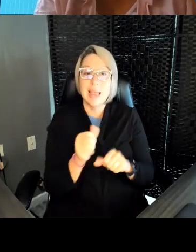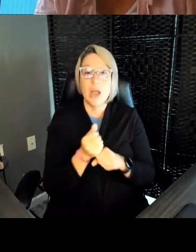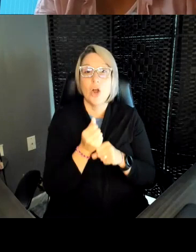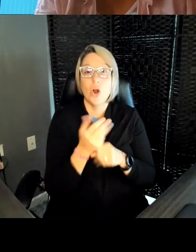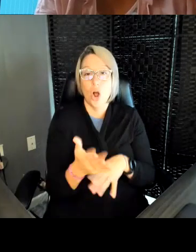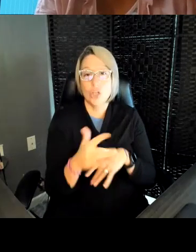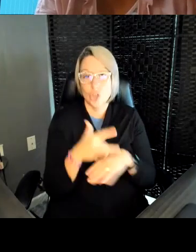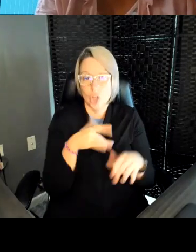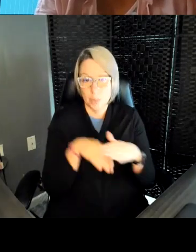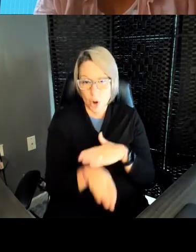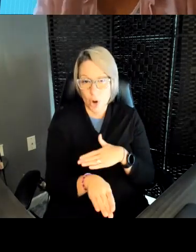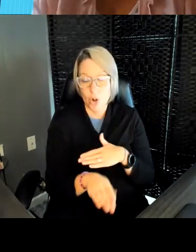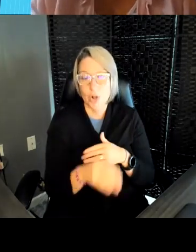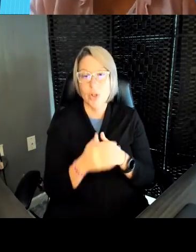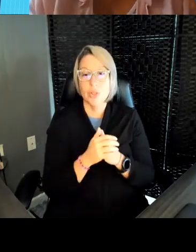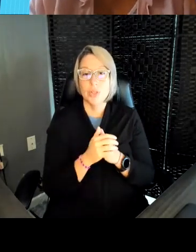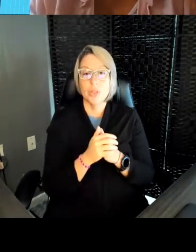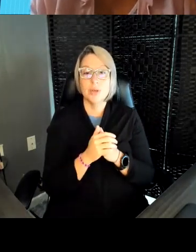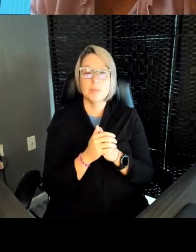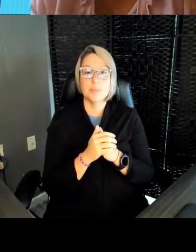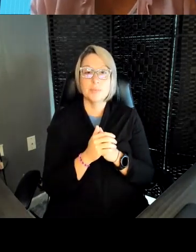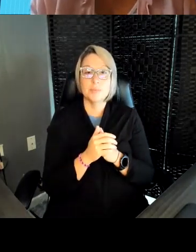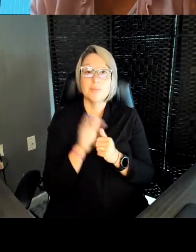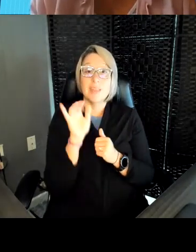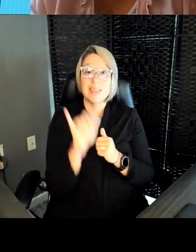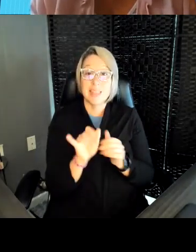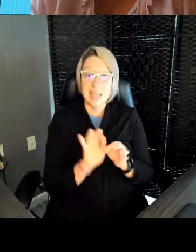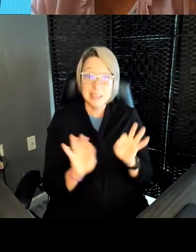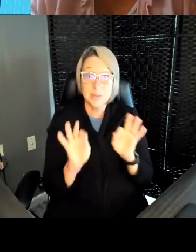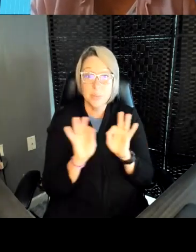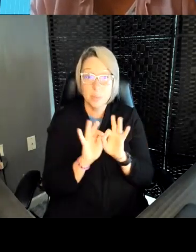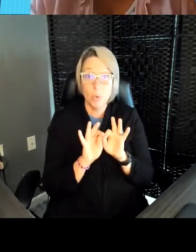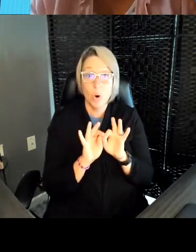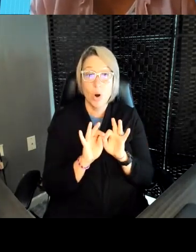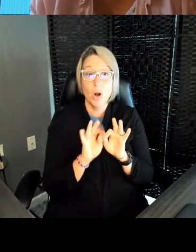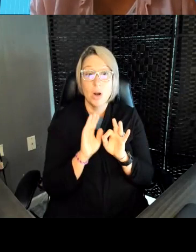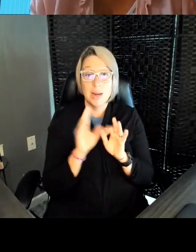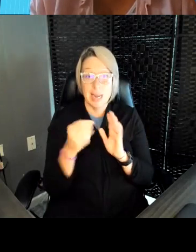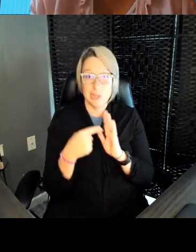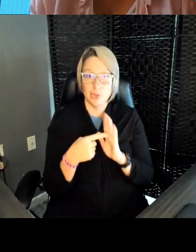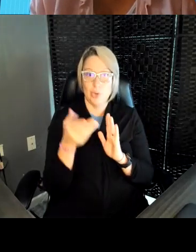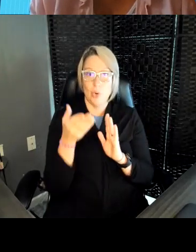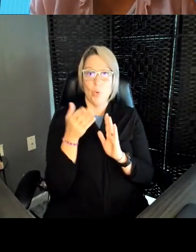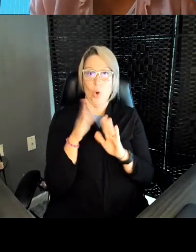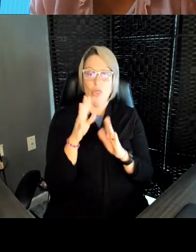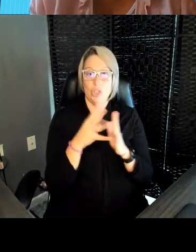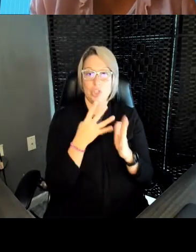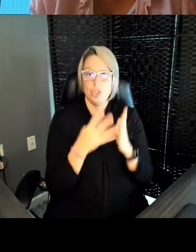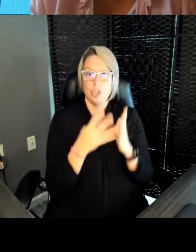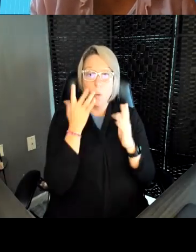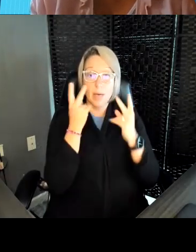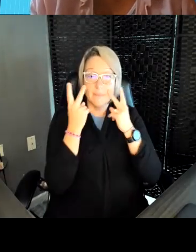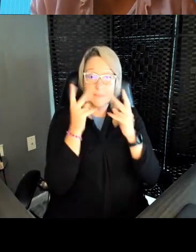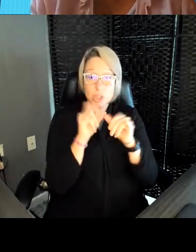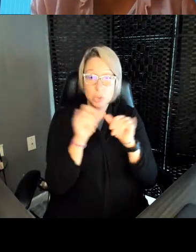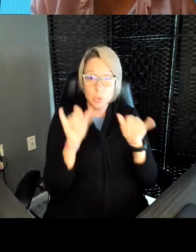that we talk about in a second. And that's important and showed beautifully here. because we see that the visual system